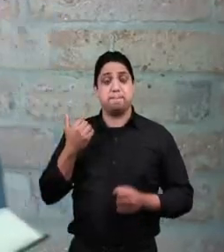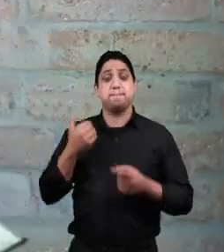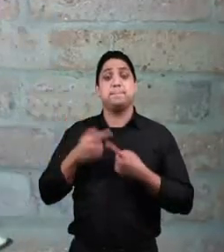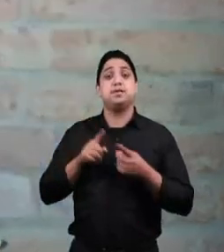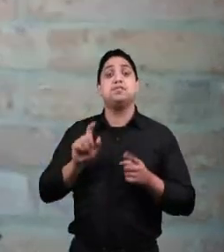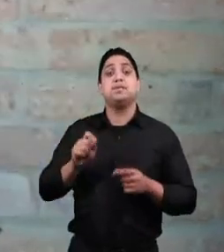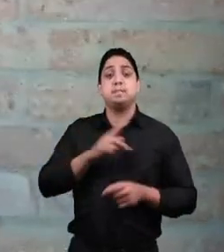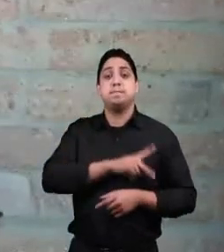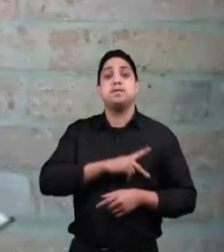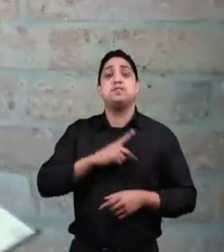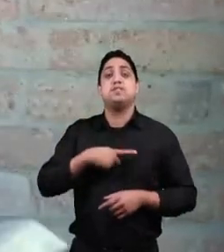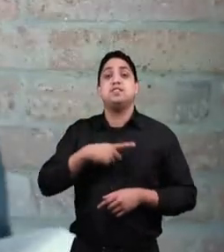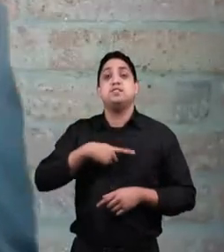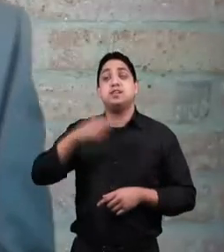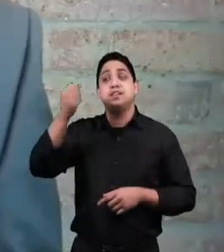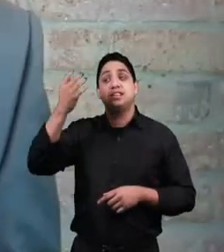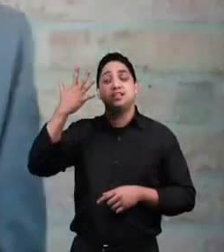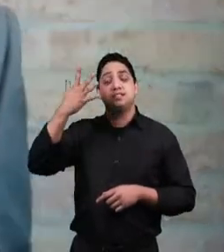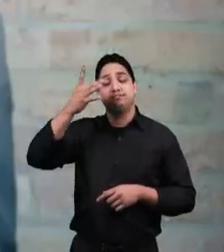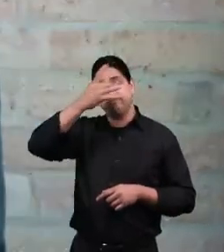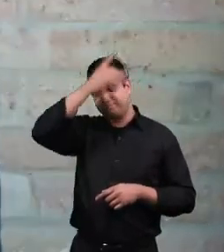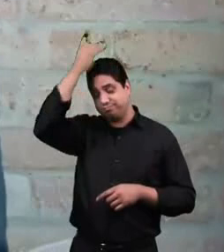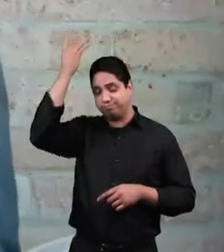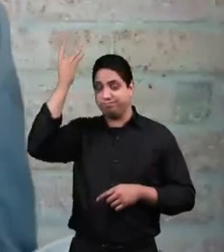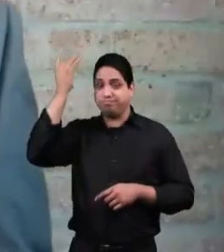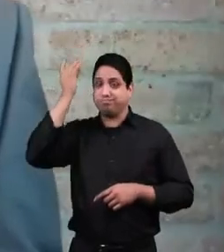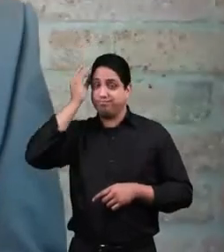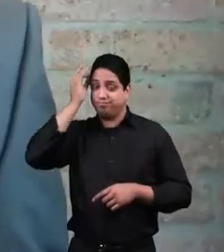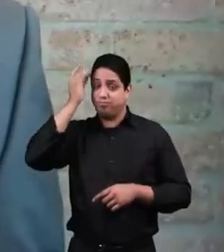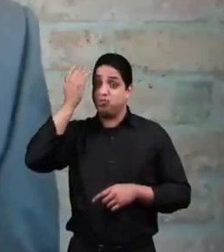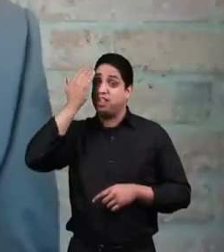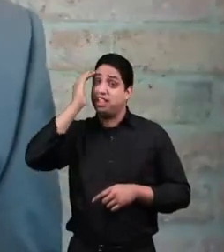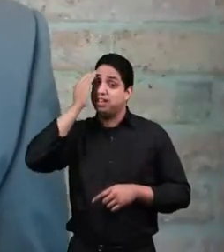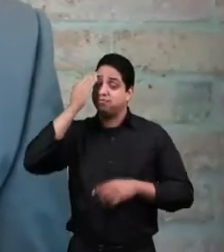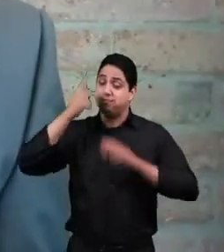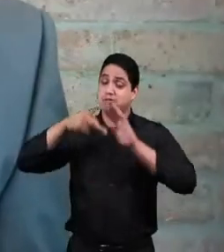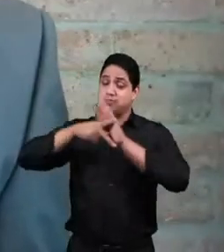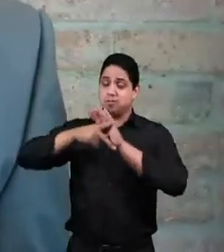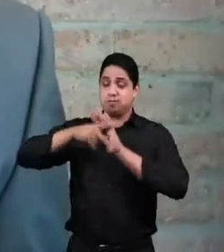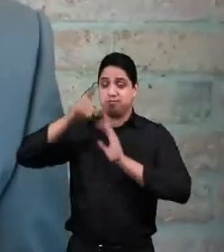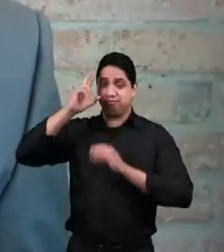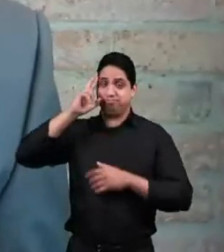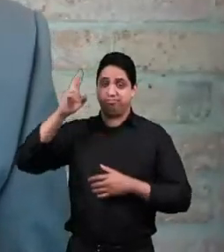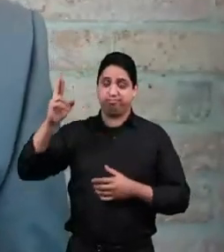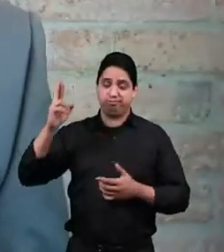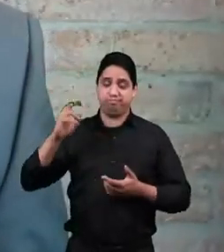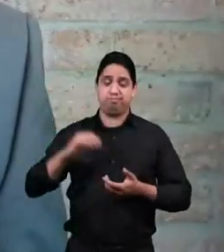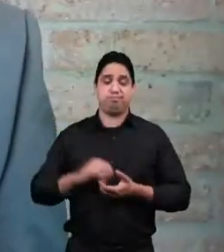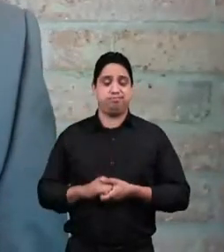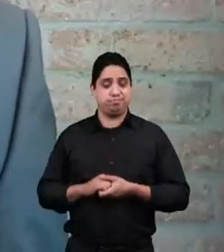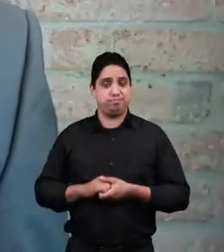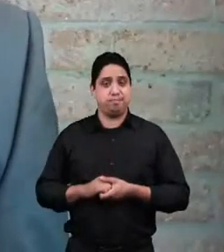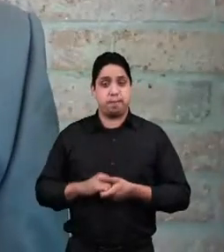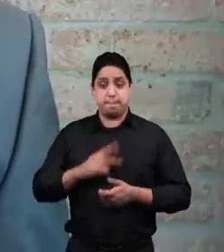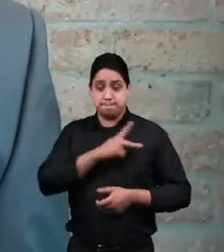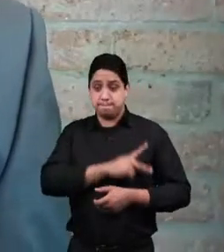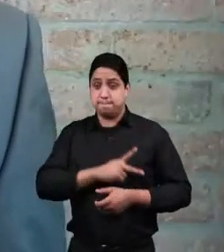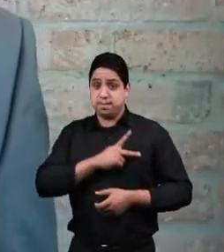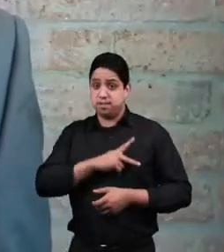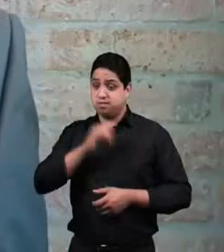Timothy, "My time has come." Brethren, the words of Paul